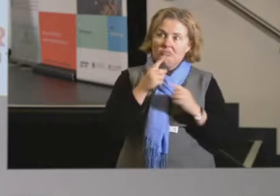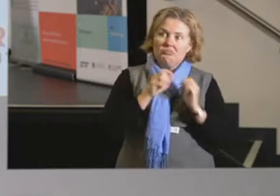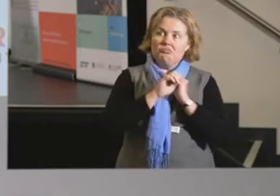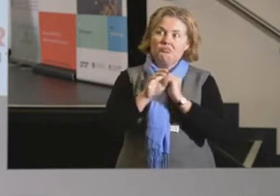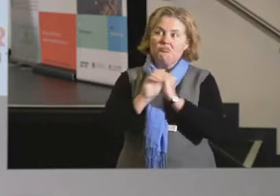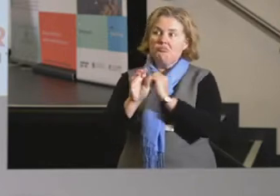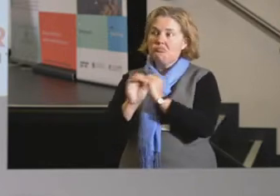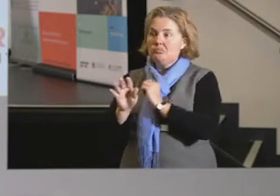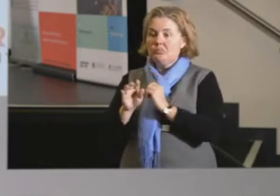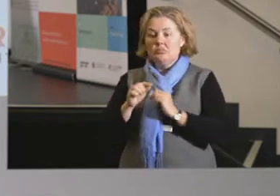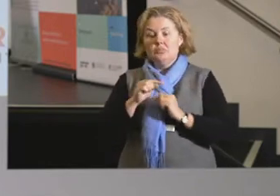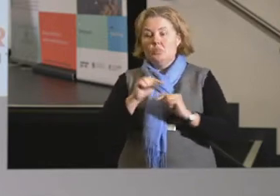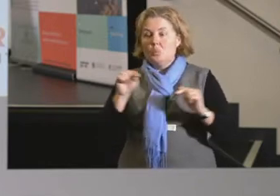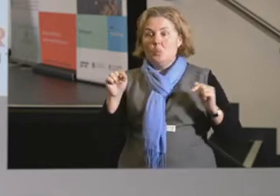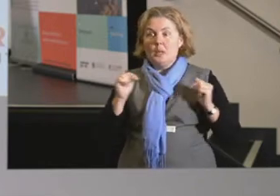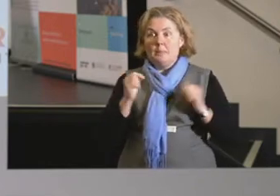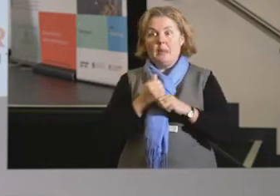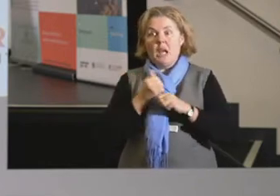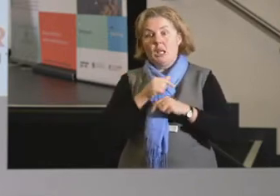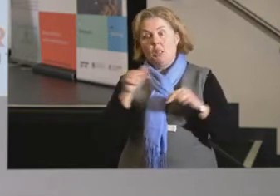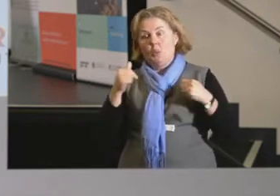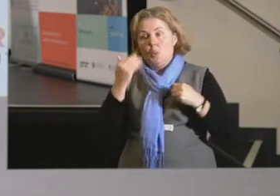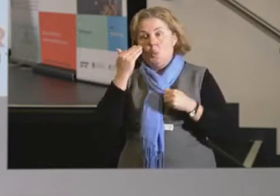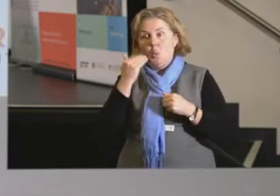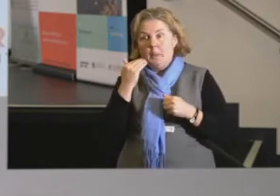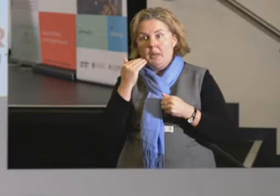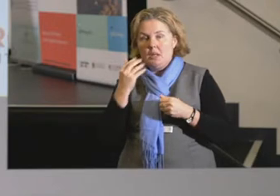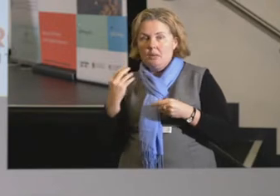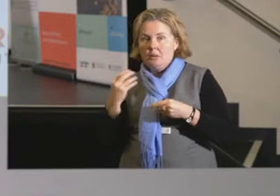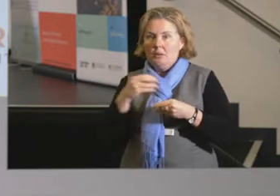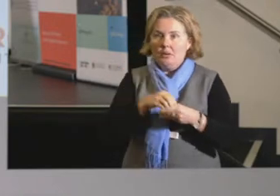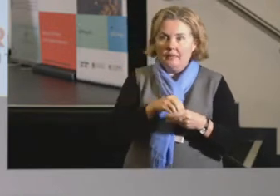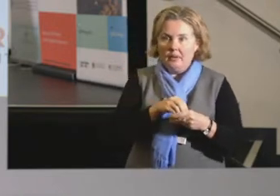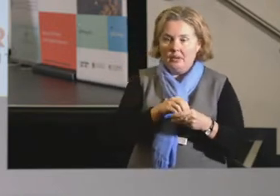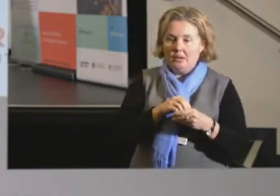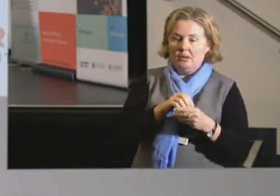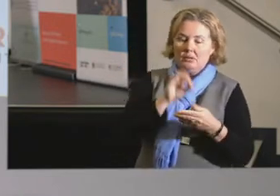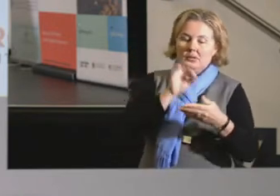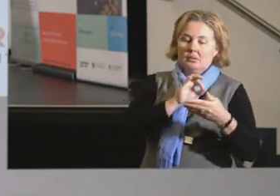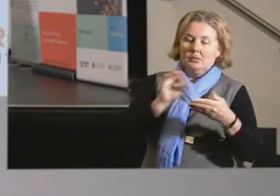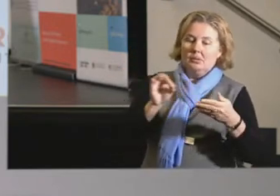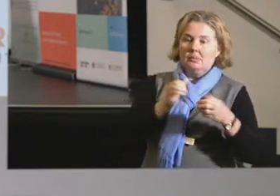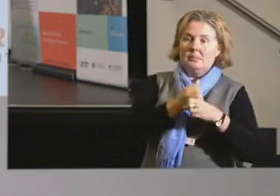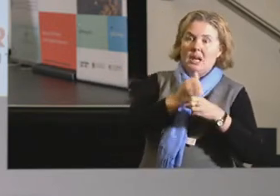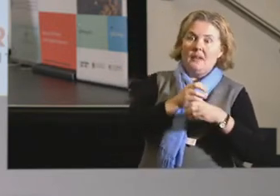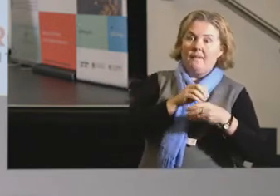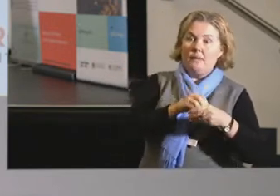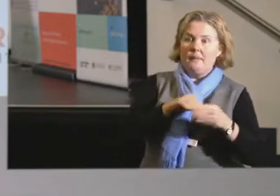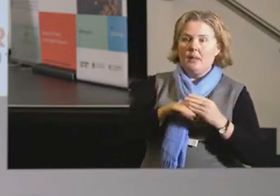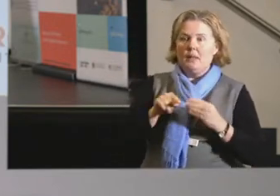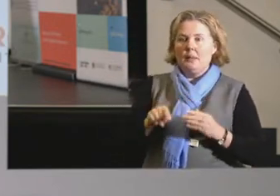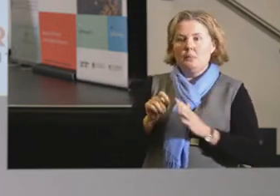is actually make women co-architects of that project. They've given them a